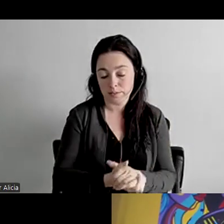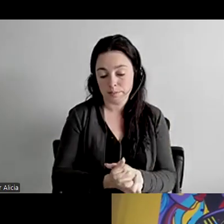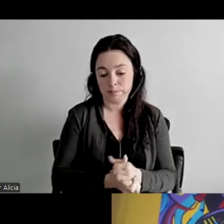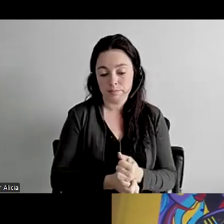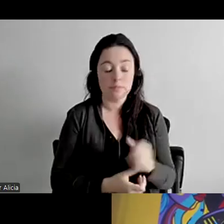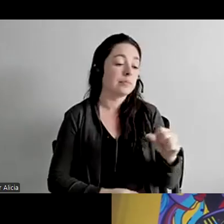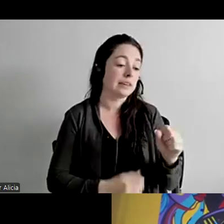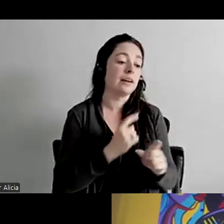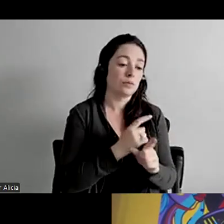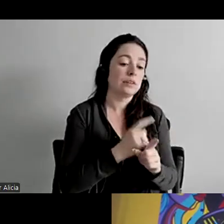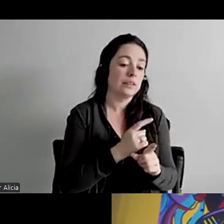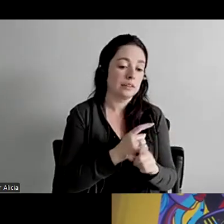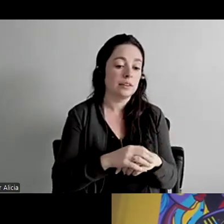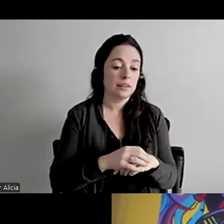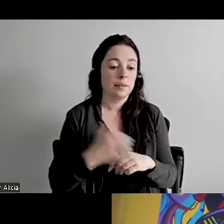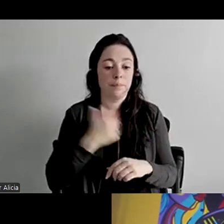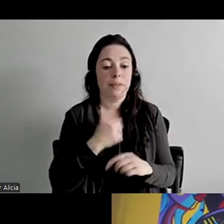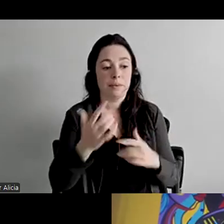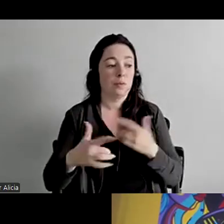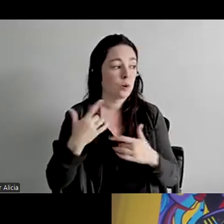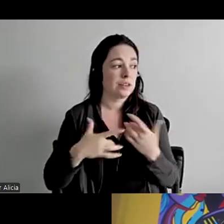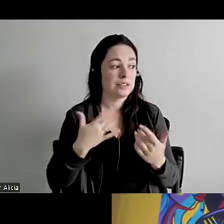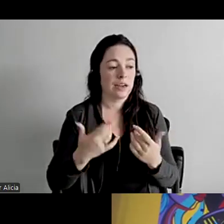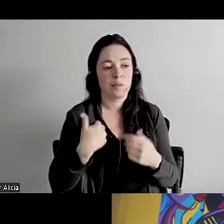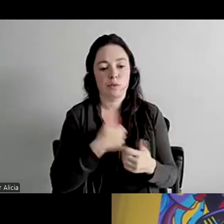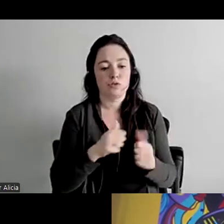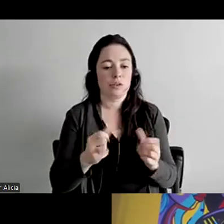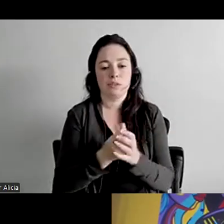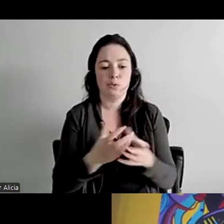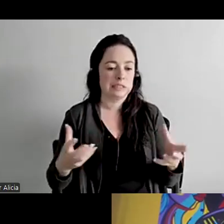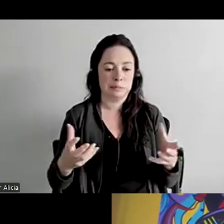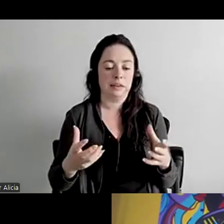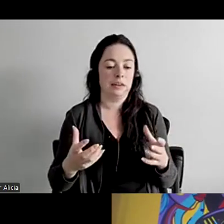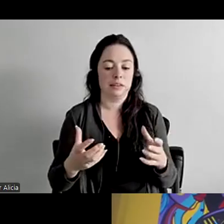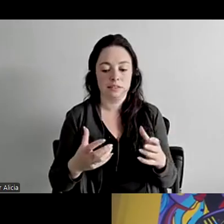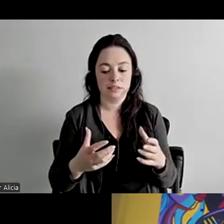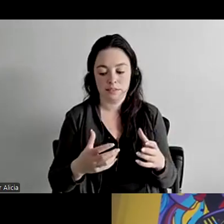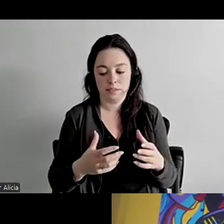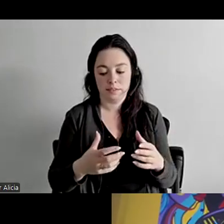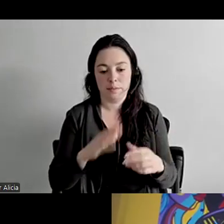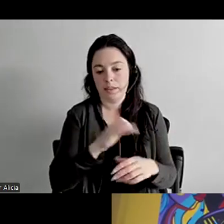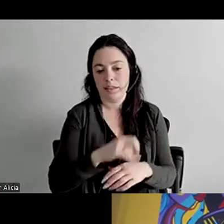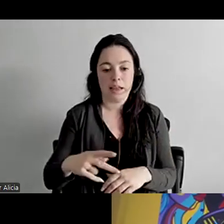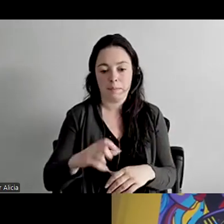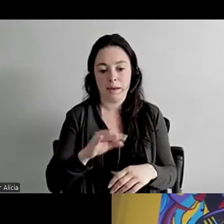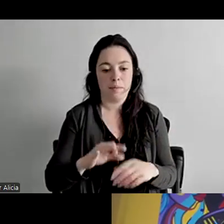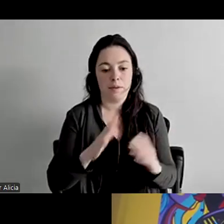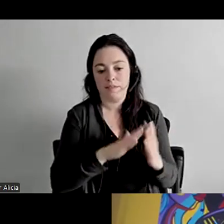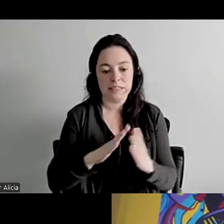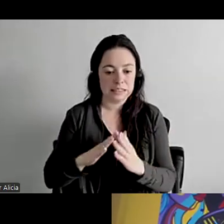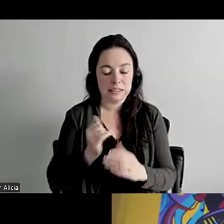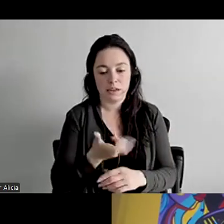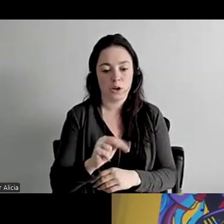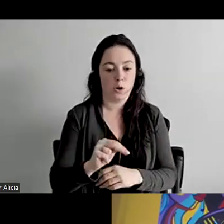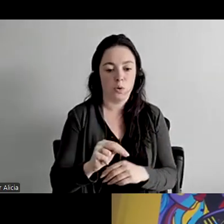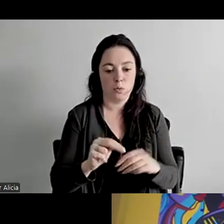Yeah, we're trying to expand the map of city-owned public